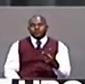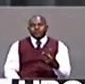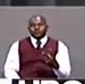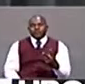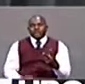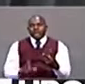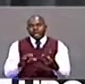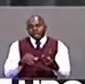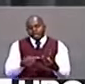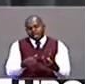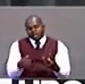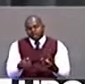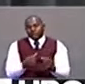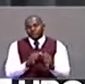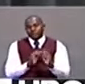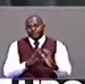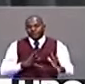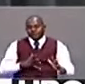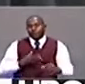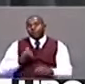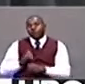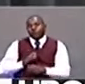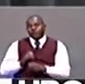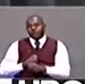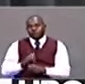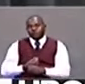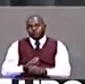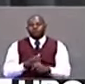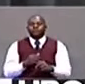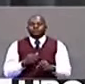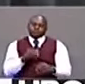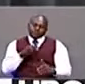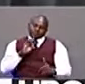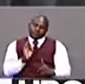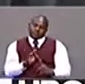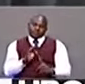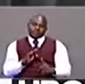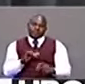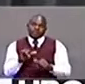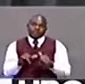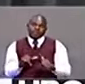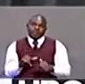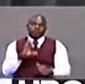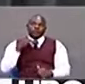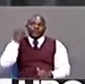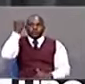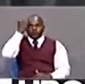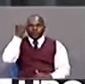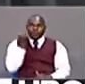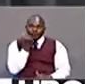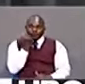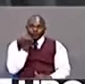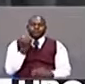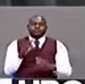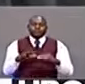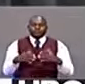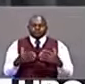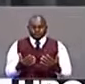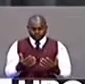There is another of effective operation, specifically about the tribunal. And